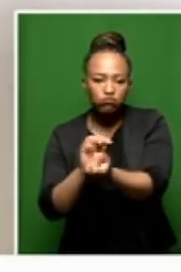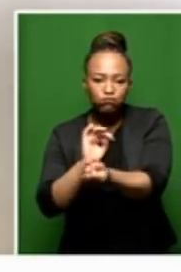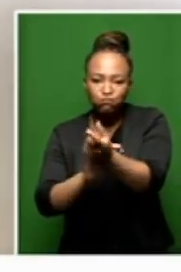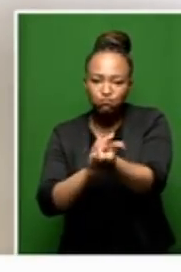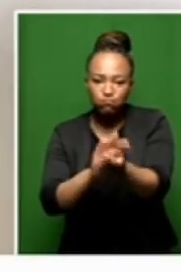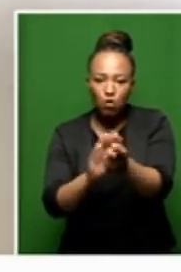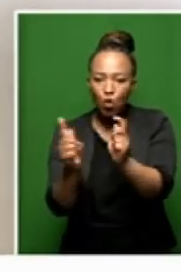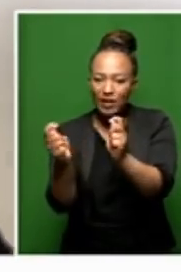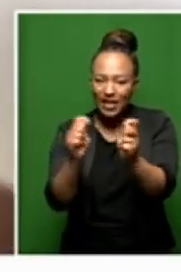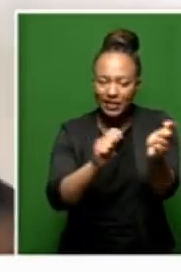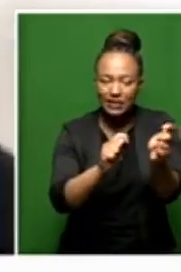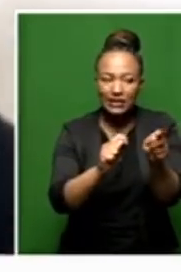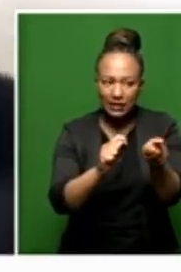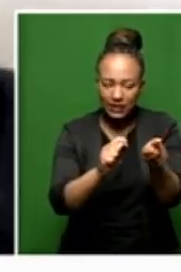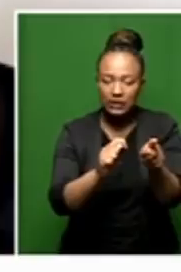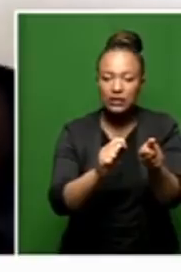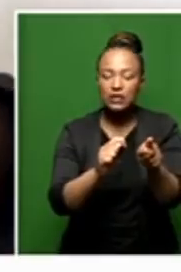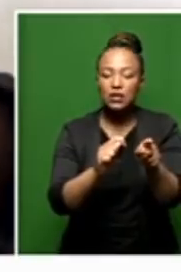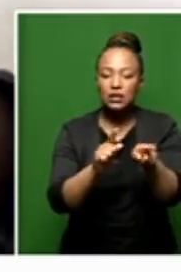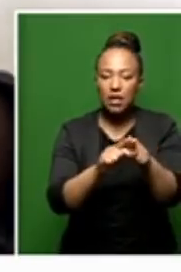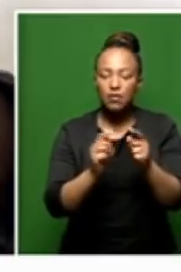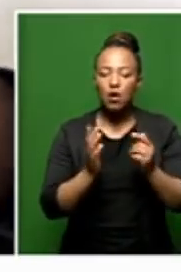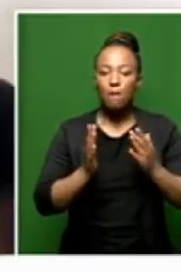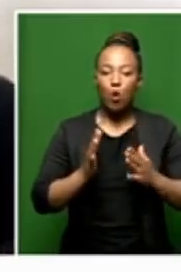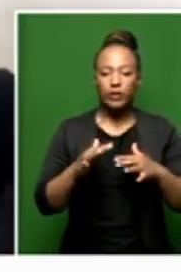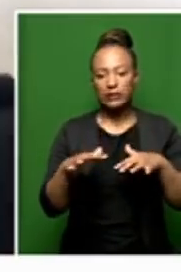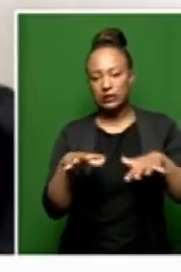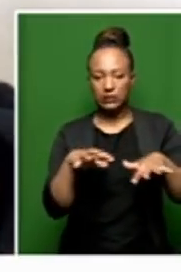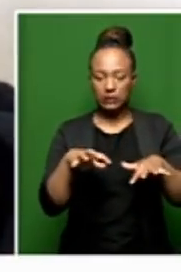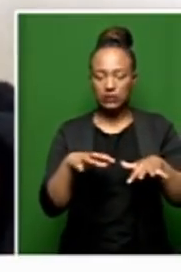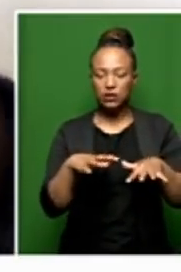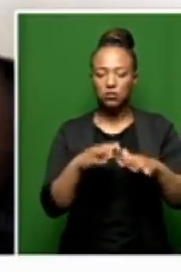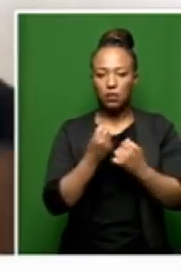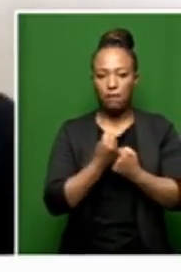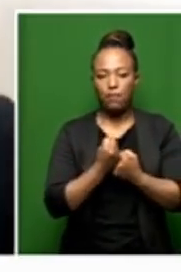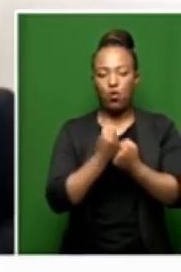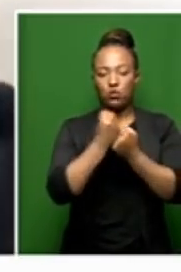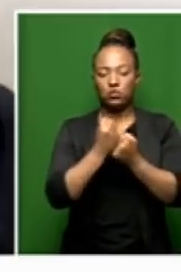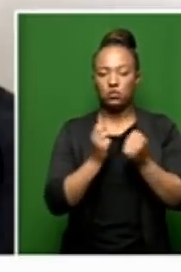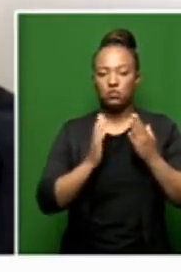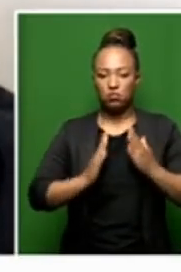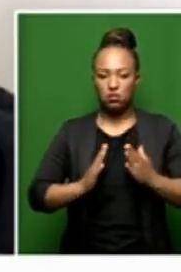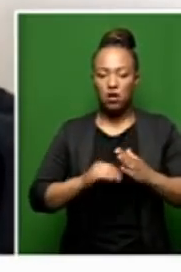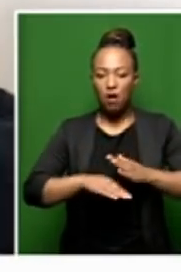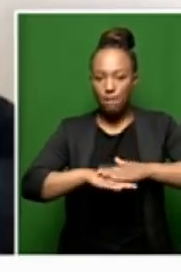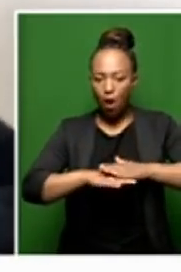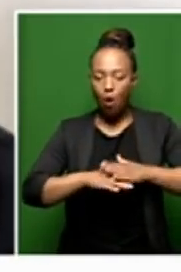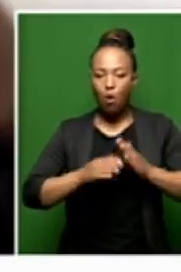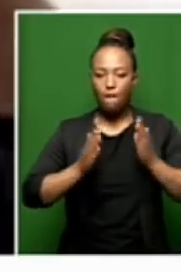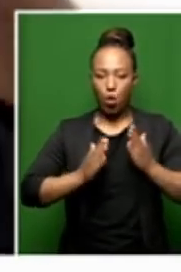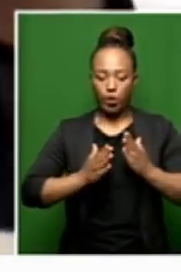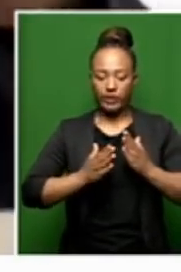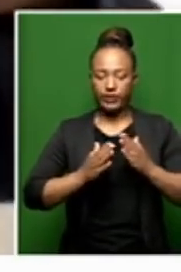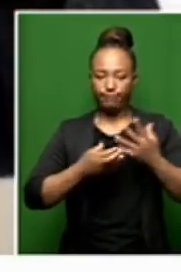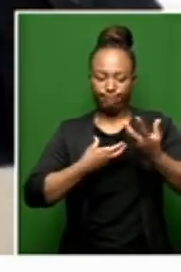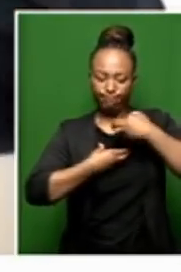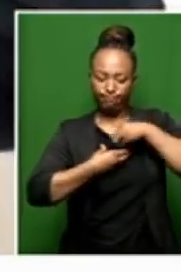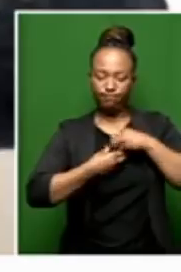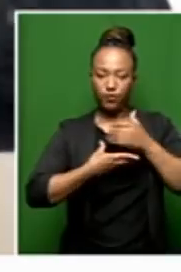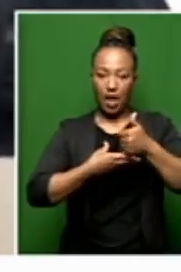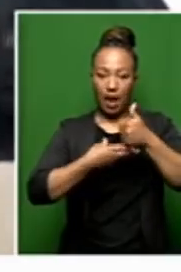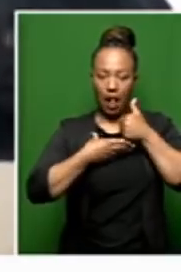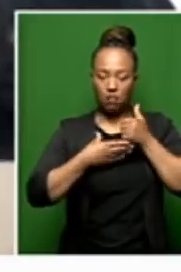color. And secondly, it will re-energize your body or boost your body with the further immune system, which where the waning